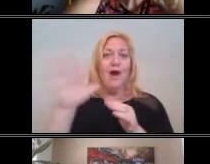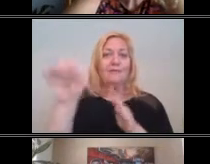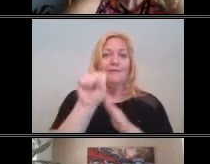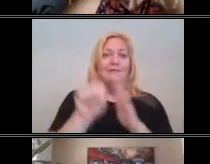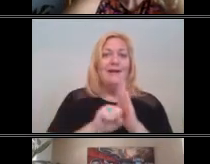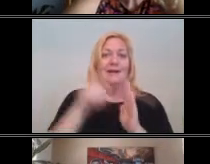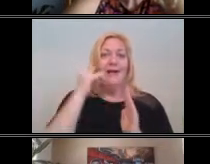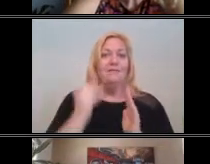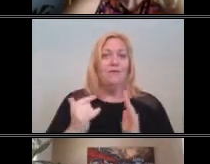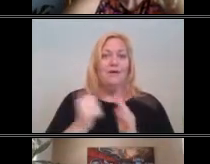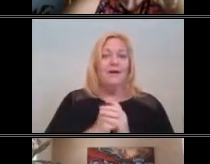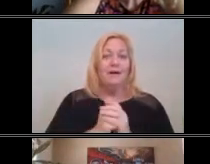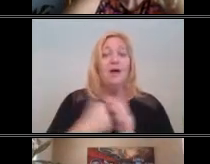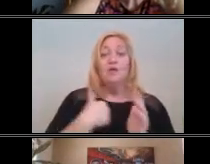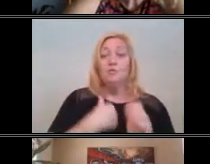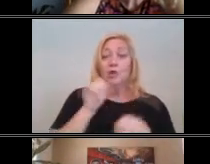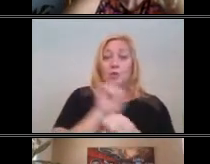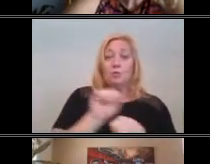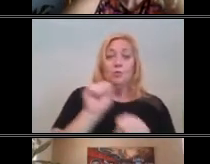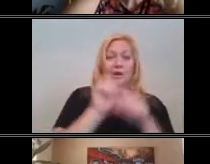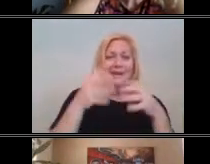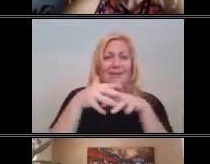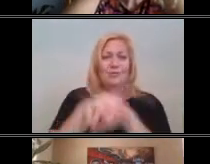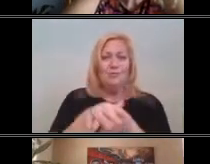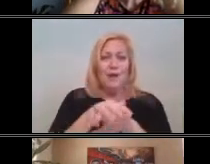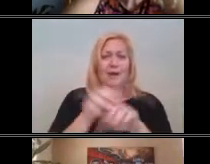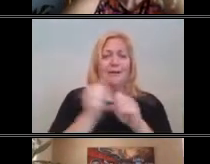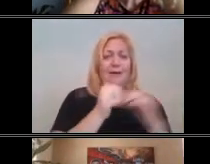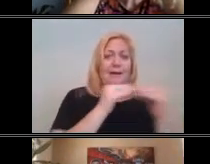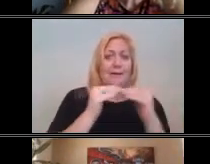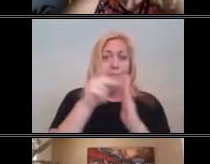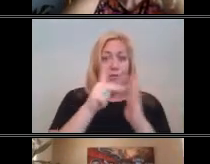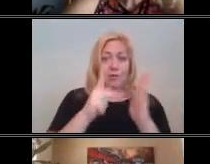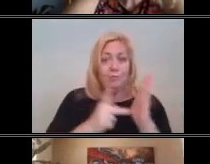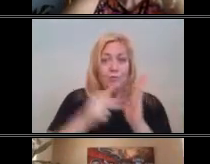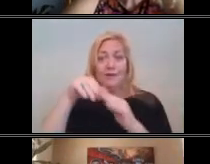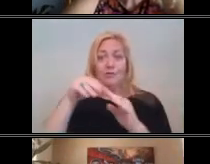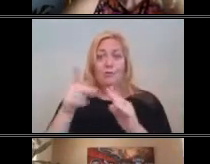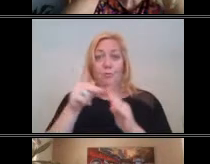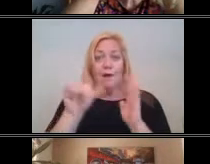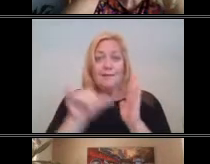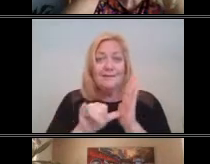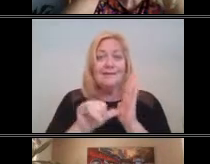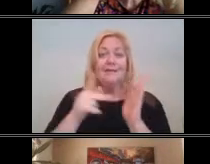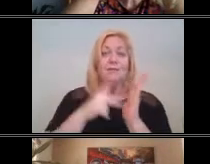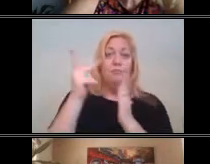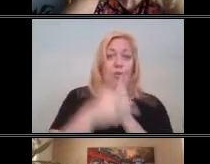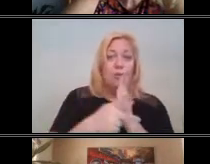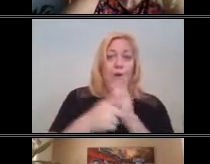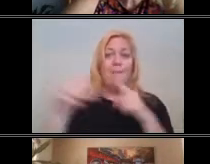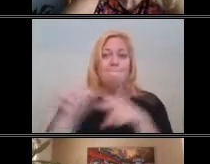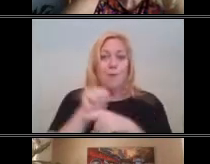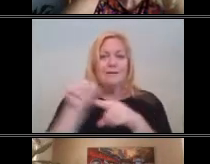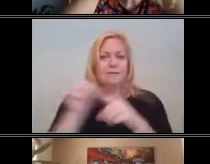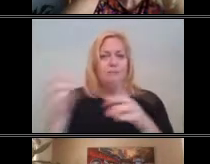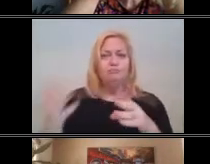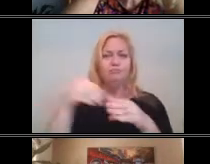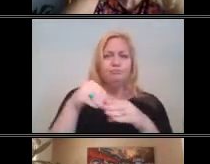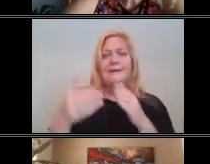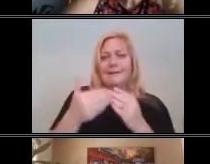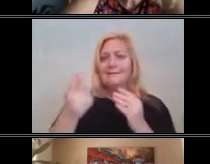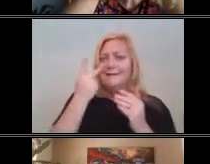California. As we work towards integrating equity principles into our policies, our programs, and our practices, it's easy to see that